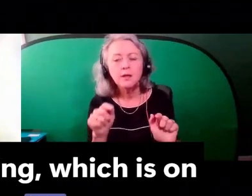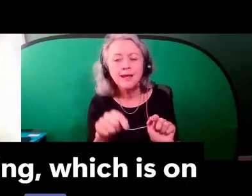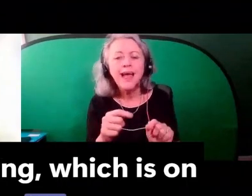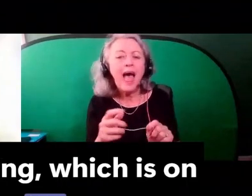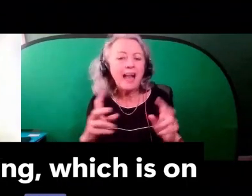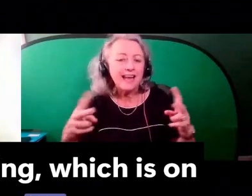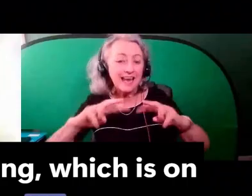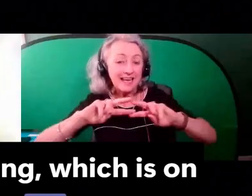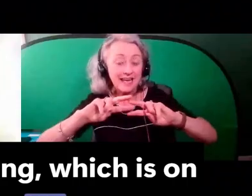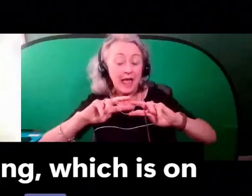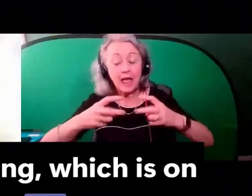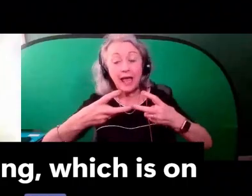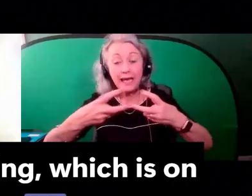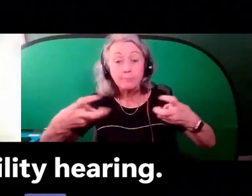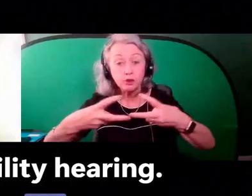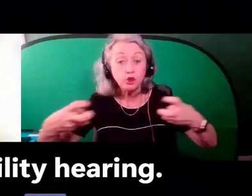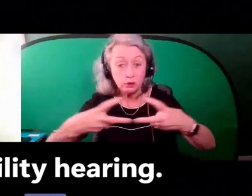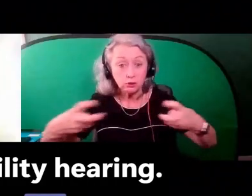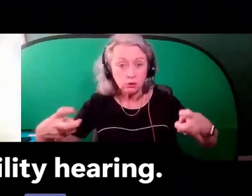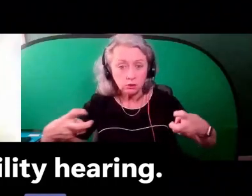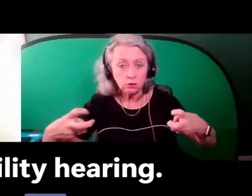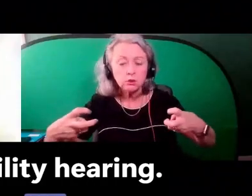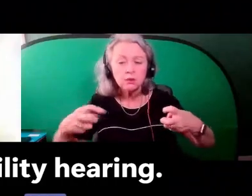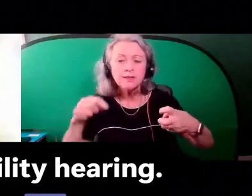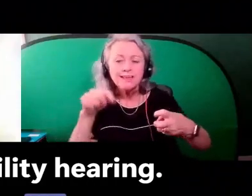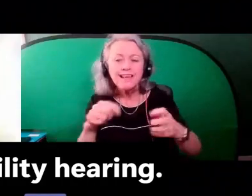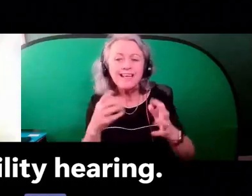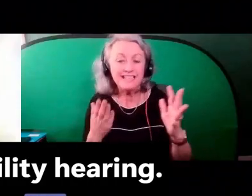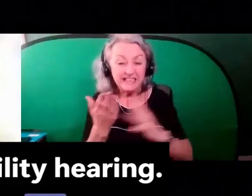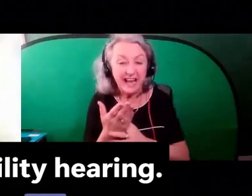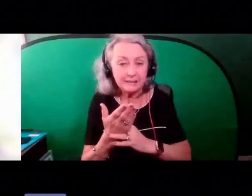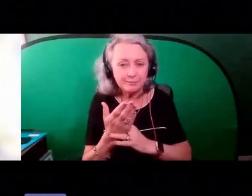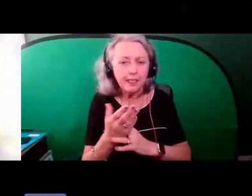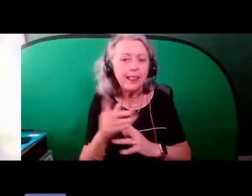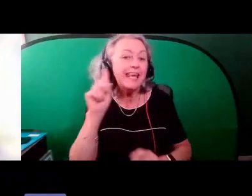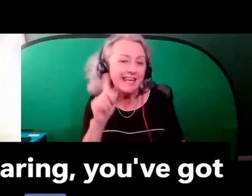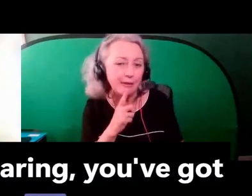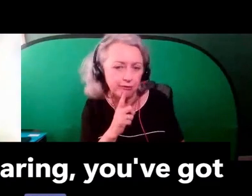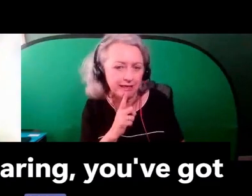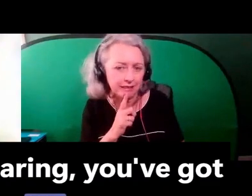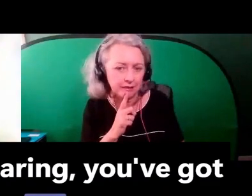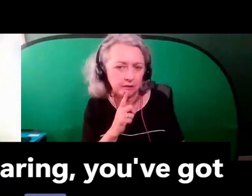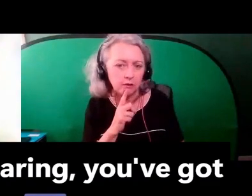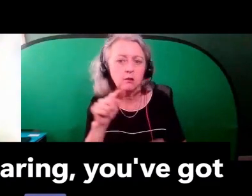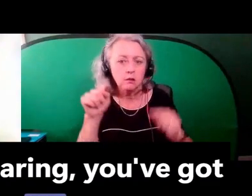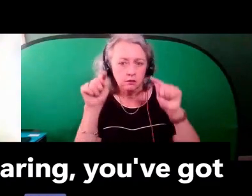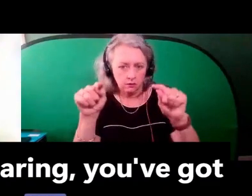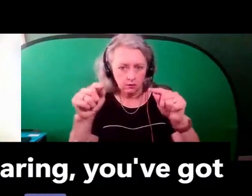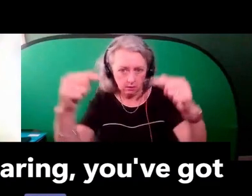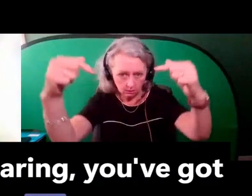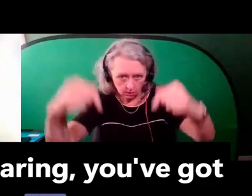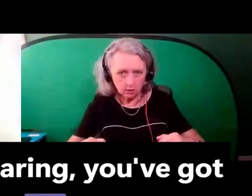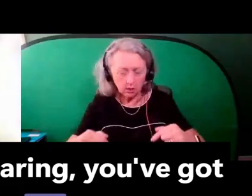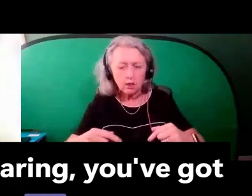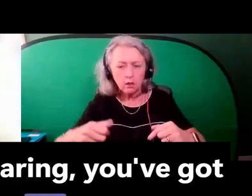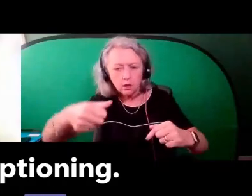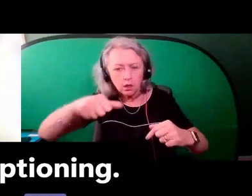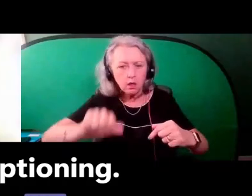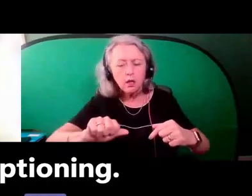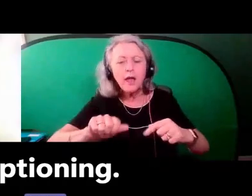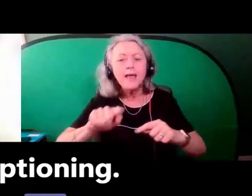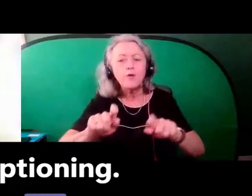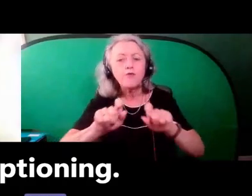and captioning, which is it's in accessibility hearing, and then down from hearing you've